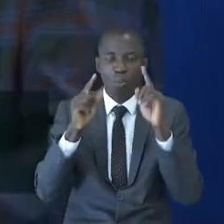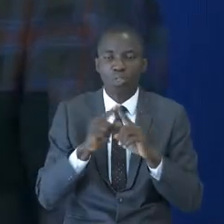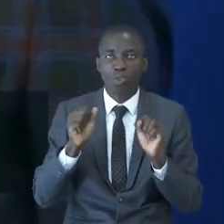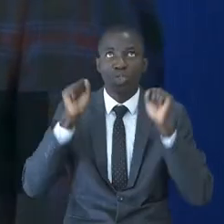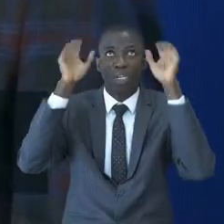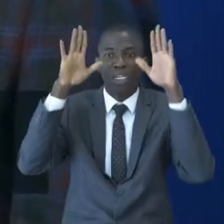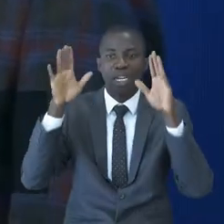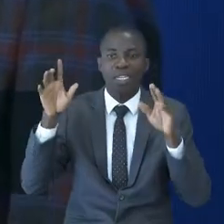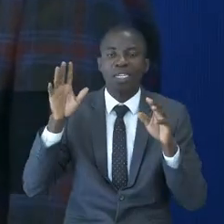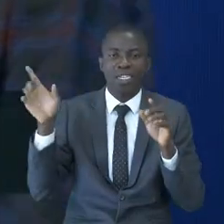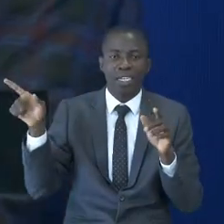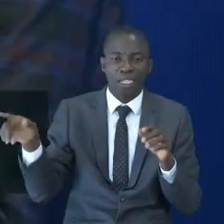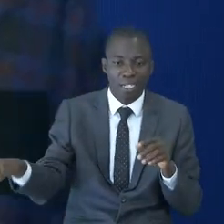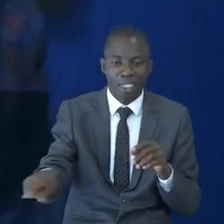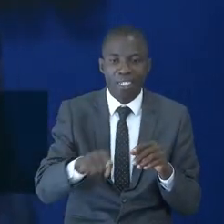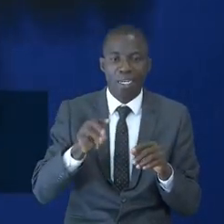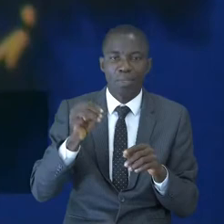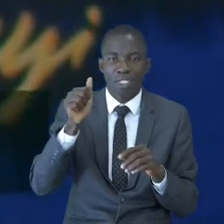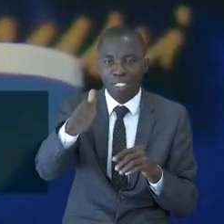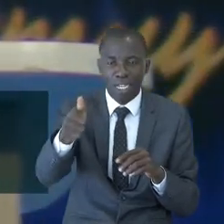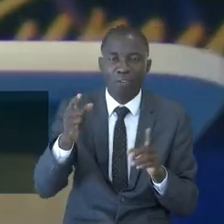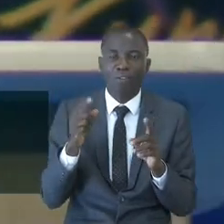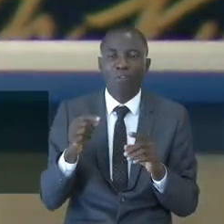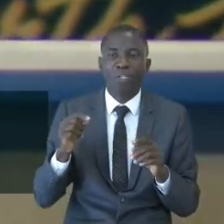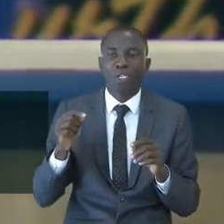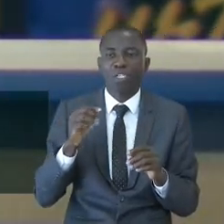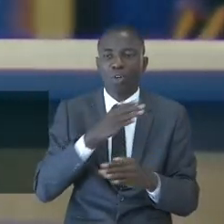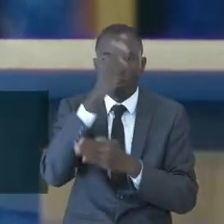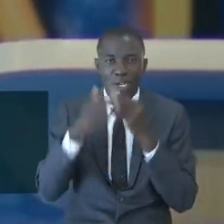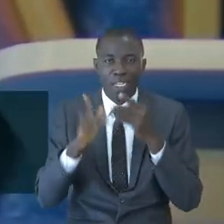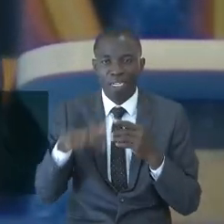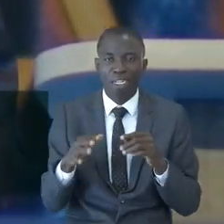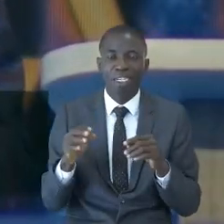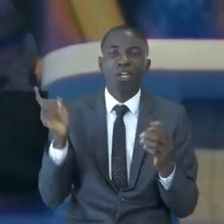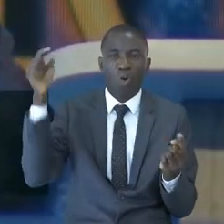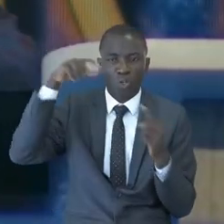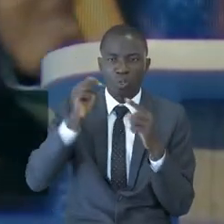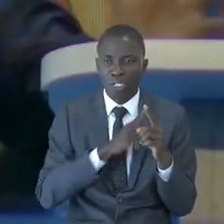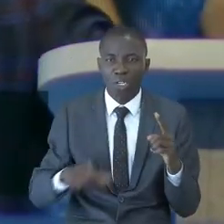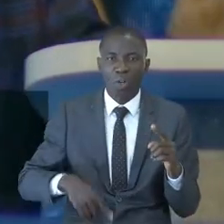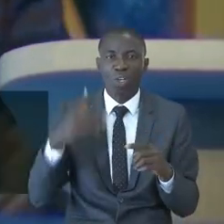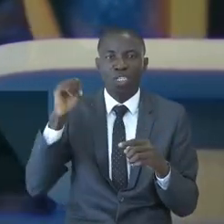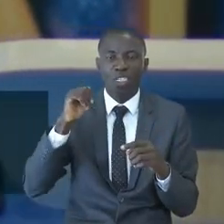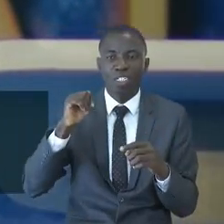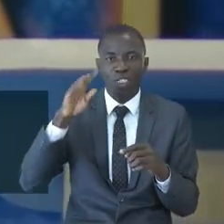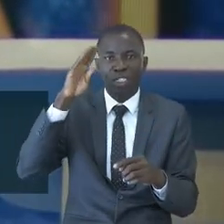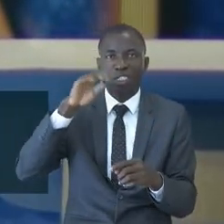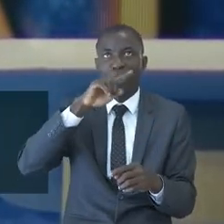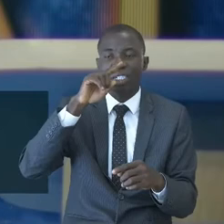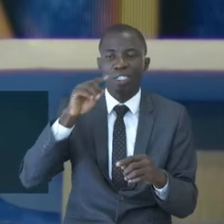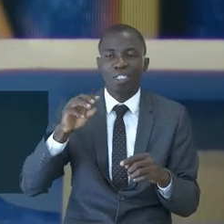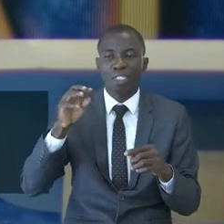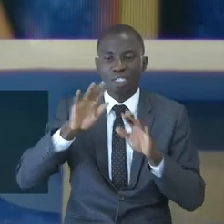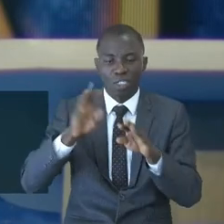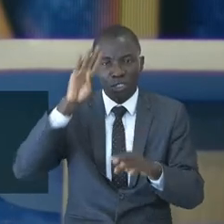themselves voluntarily, completely, unreservedly unto God, the sons of